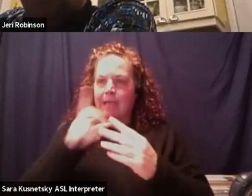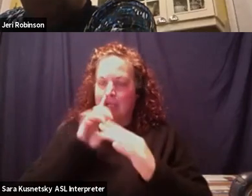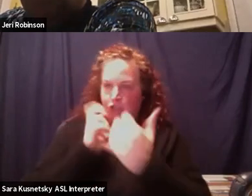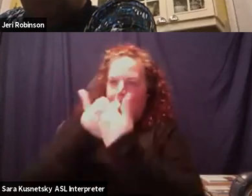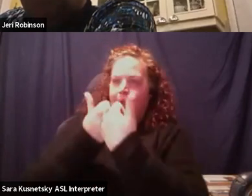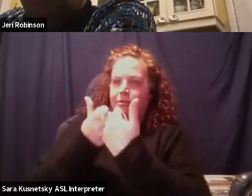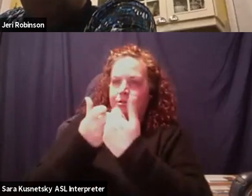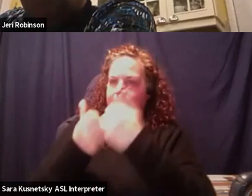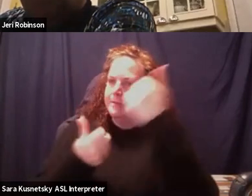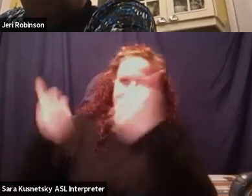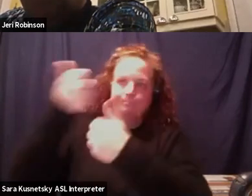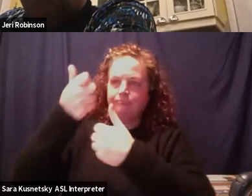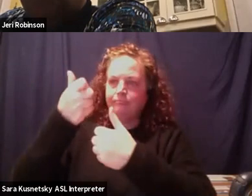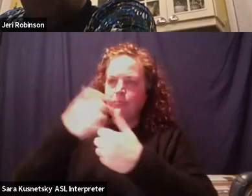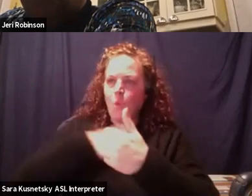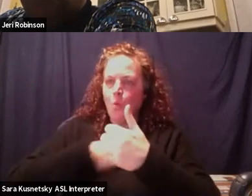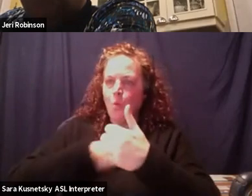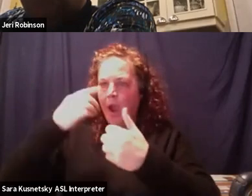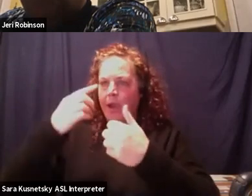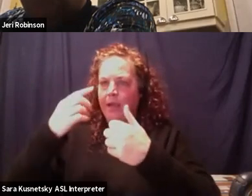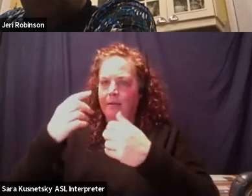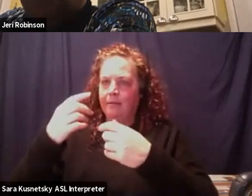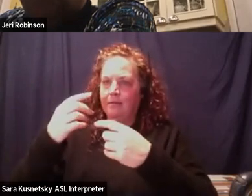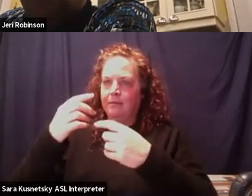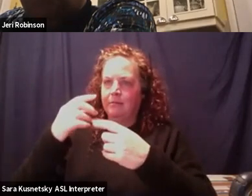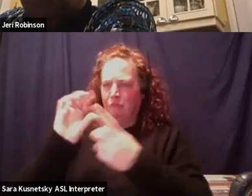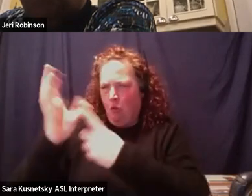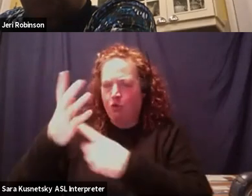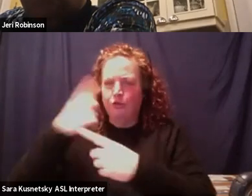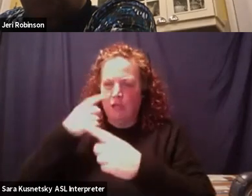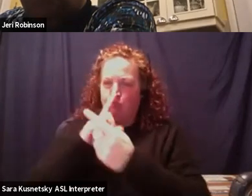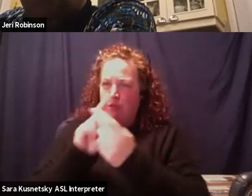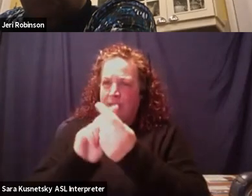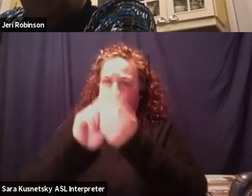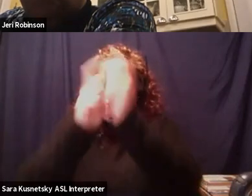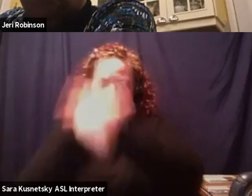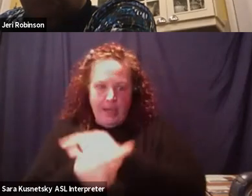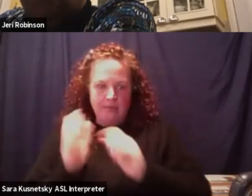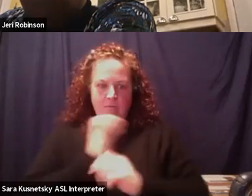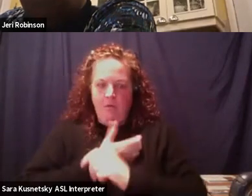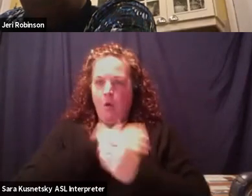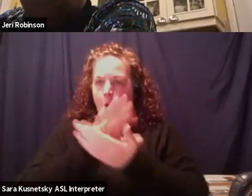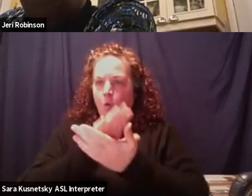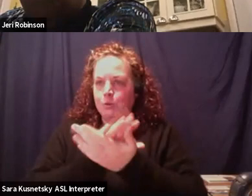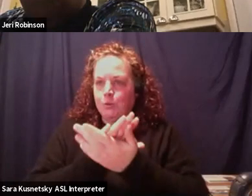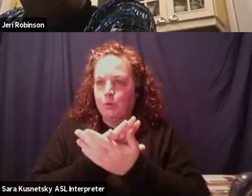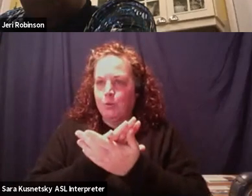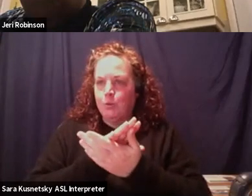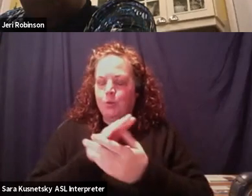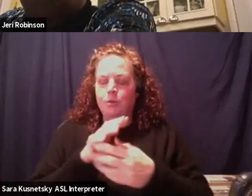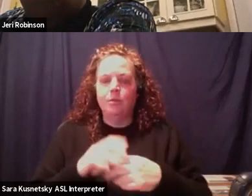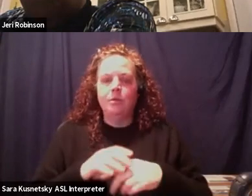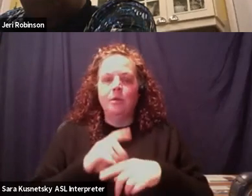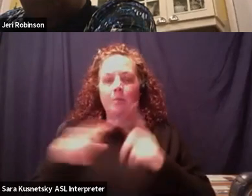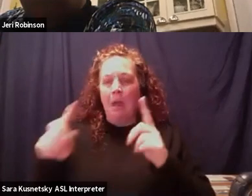supremacy culture. This is complex interdisciplinary work that could transform our schools. But to do all that, we need a